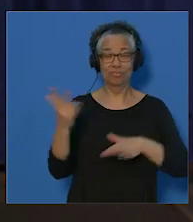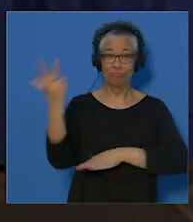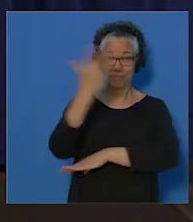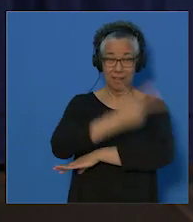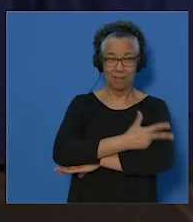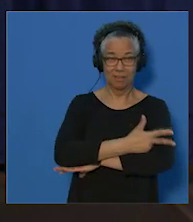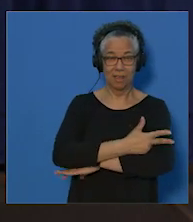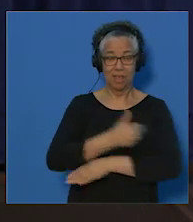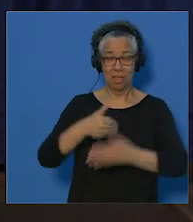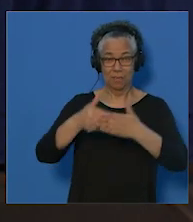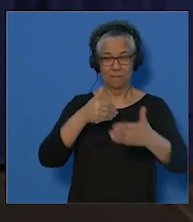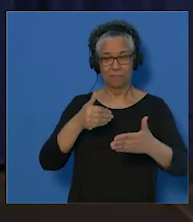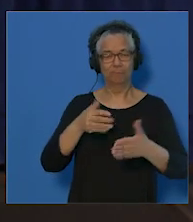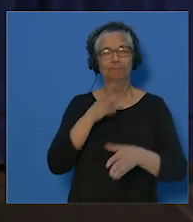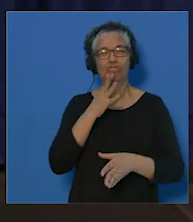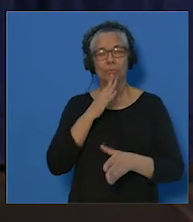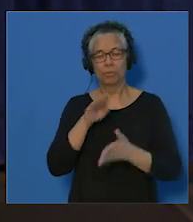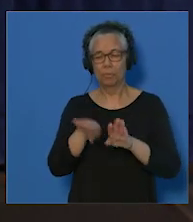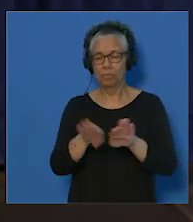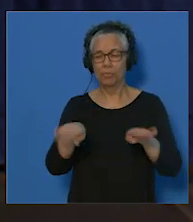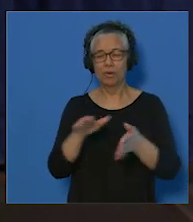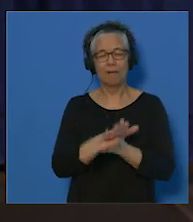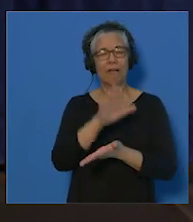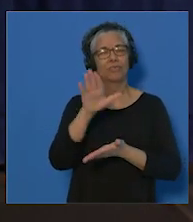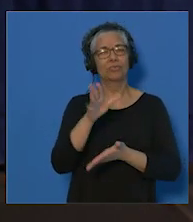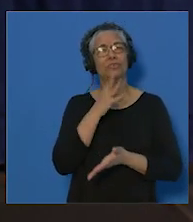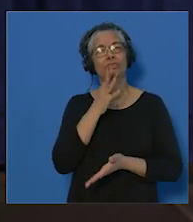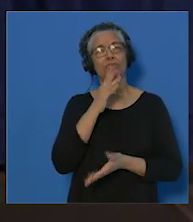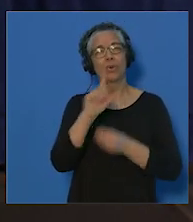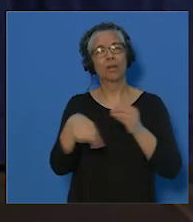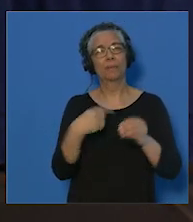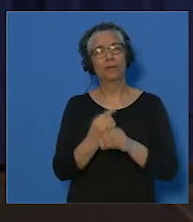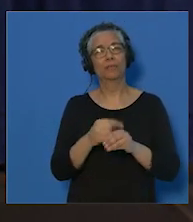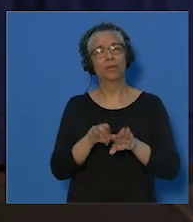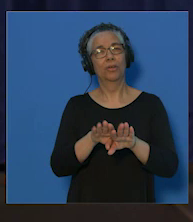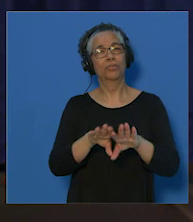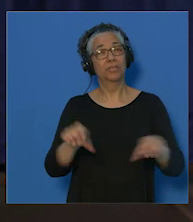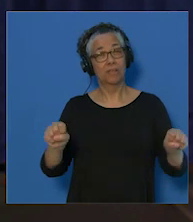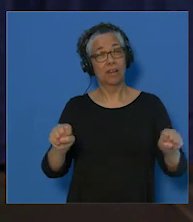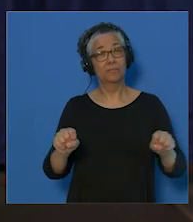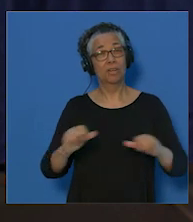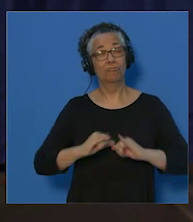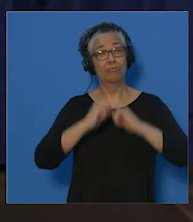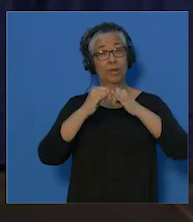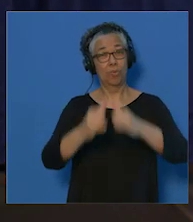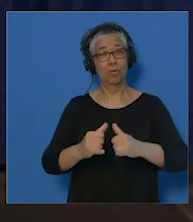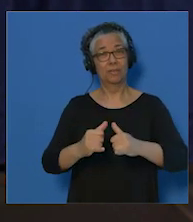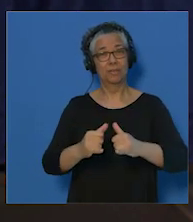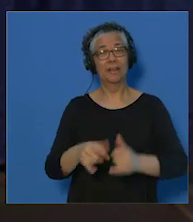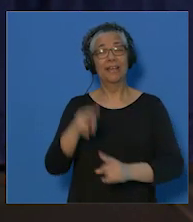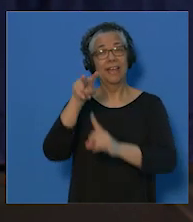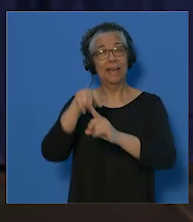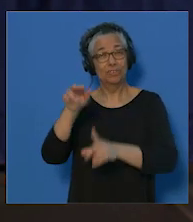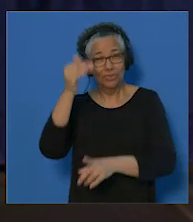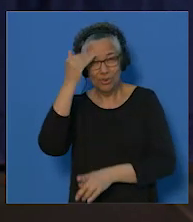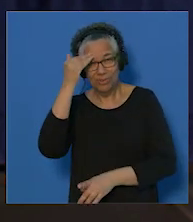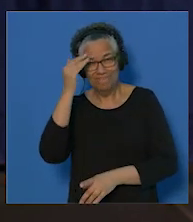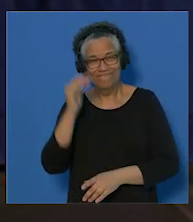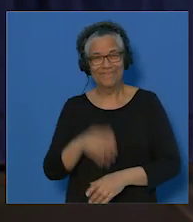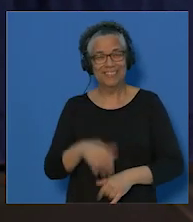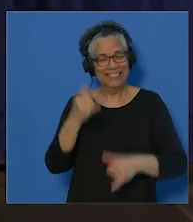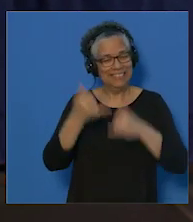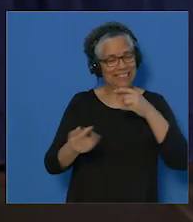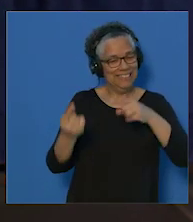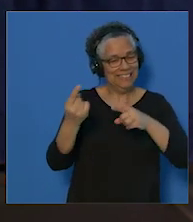like to provide a brief update on the Ministry of Education's scholarships and awards offerings to let applicants know that the deadline has been extended